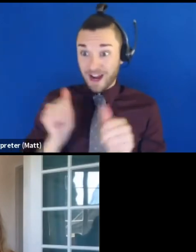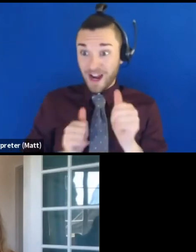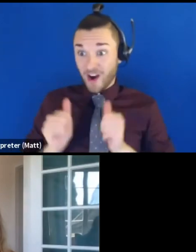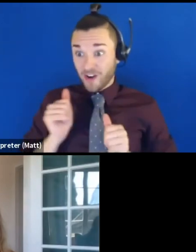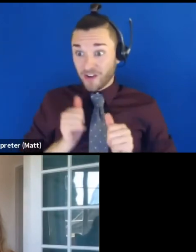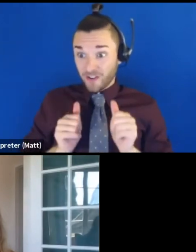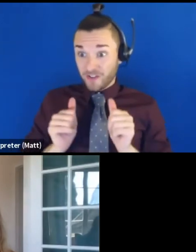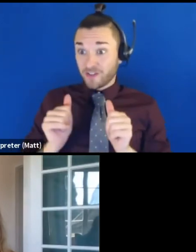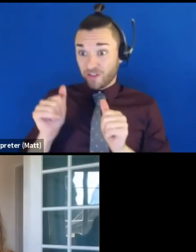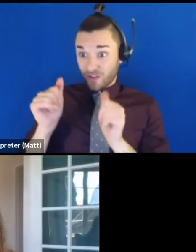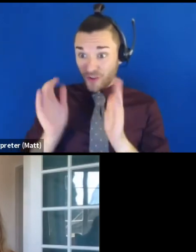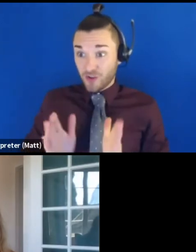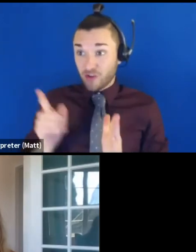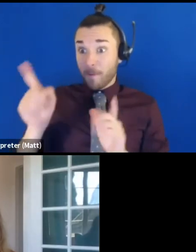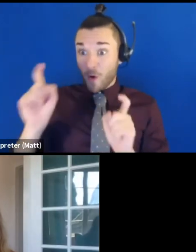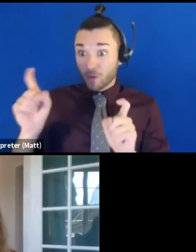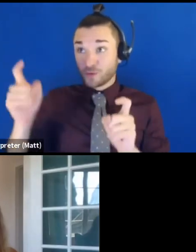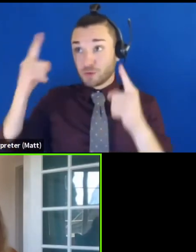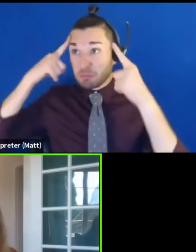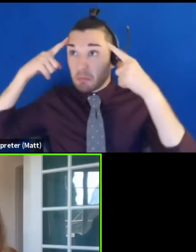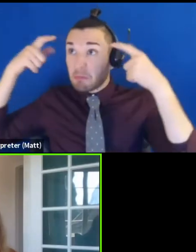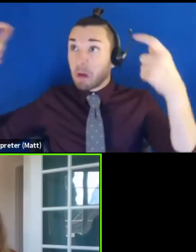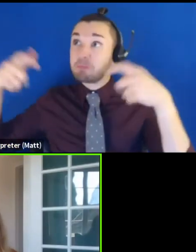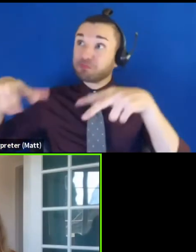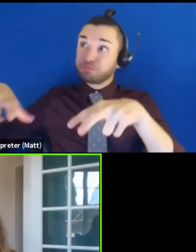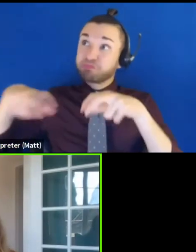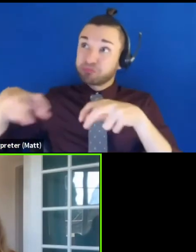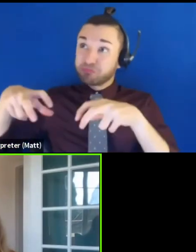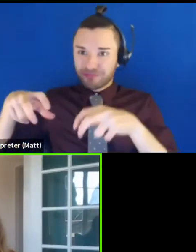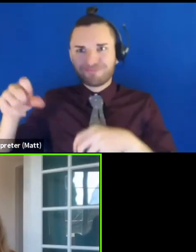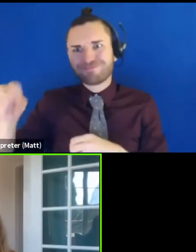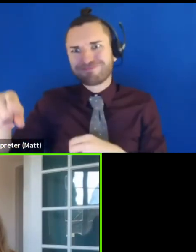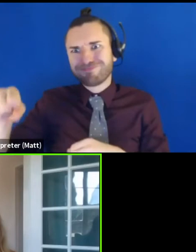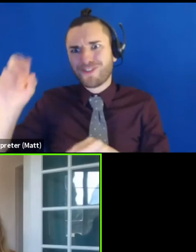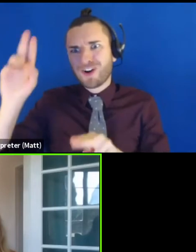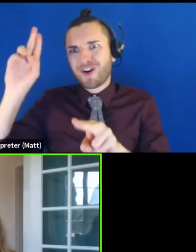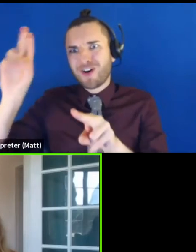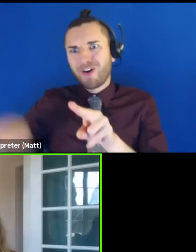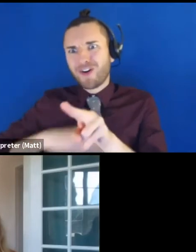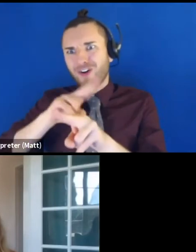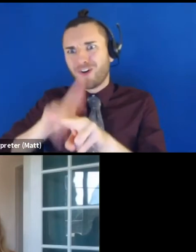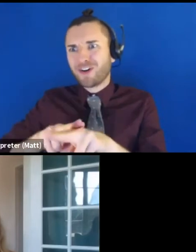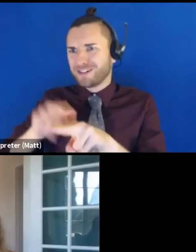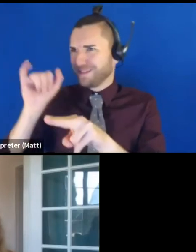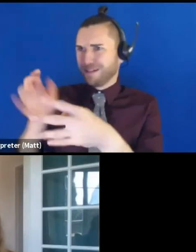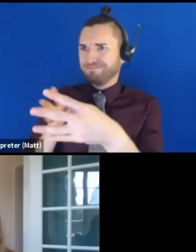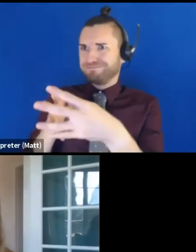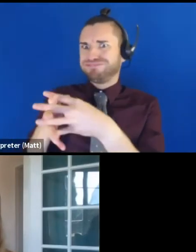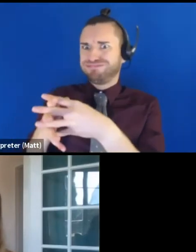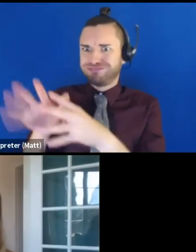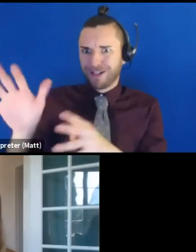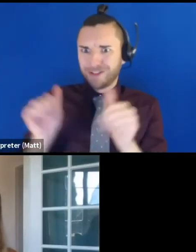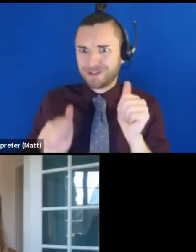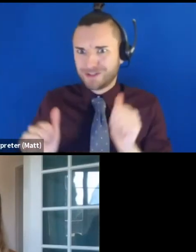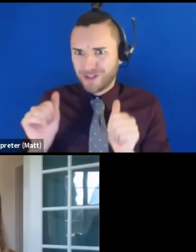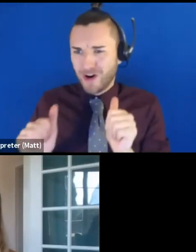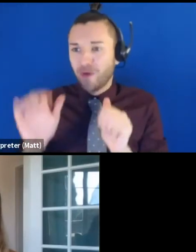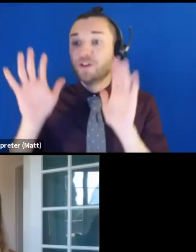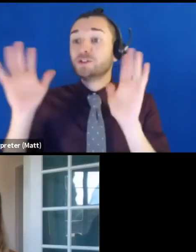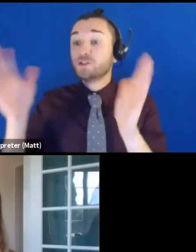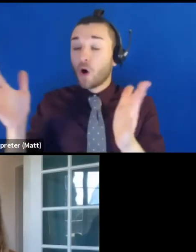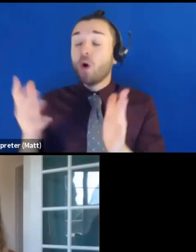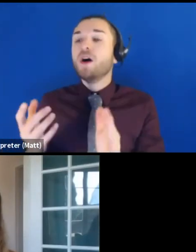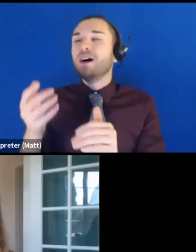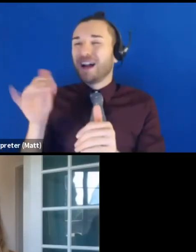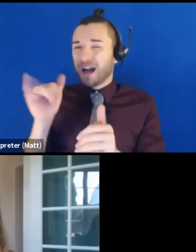solipsistic, narcissistic nightmares. The thing that is so magical about the show to me are two things. One of them is the specificity thing we were